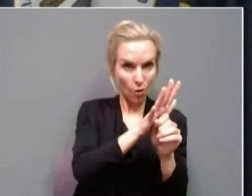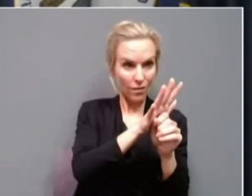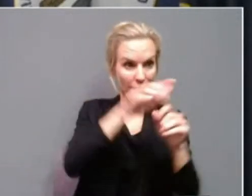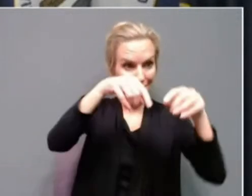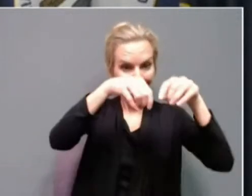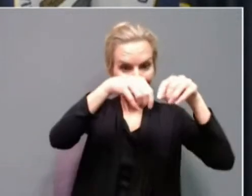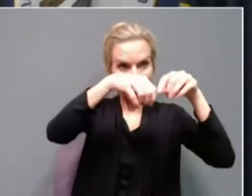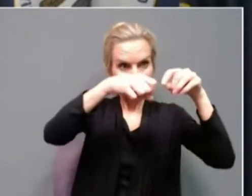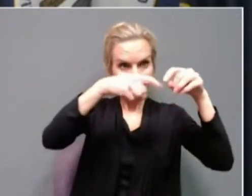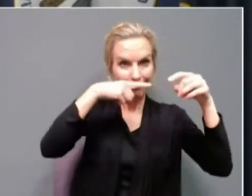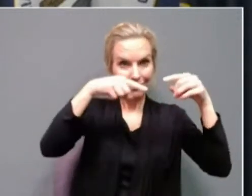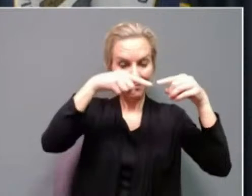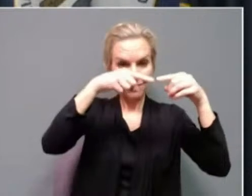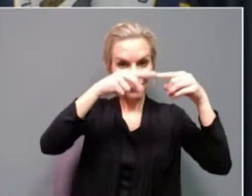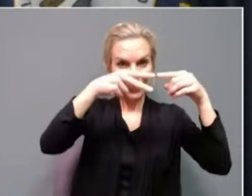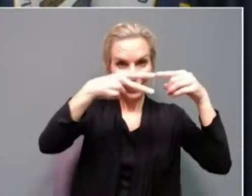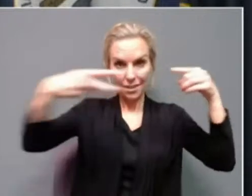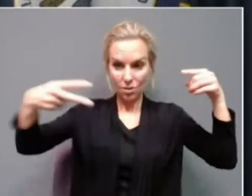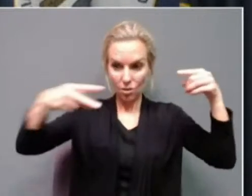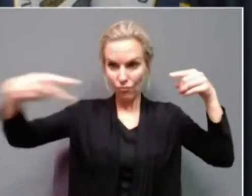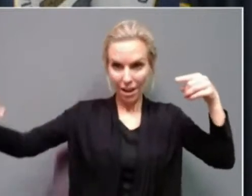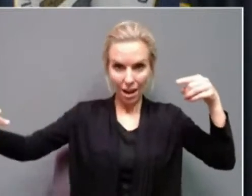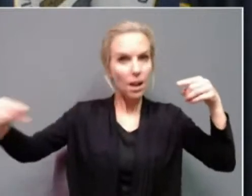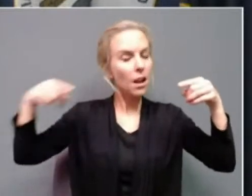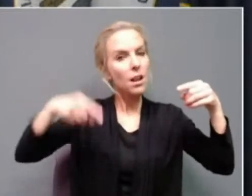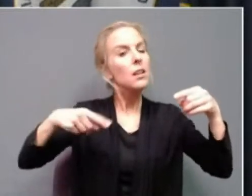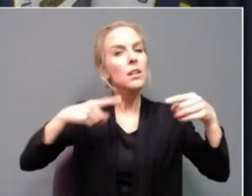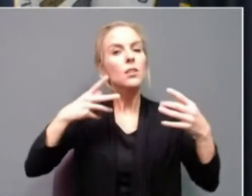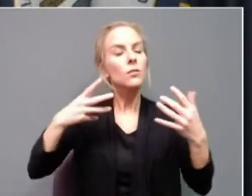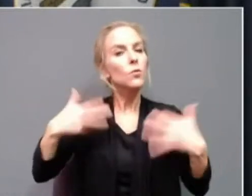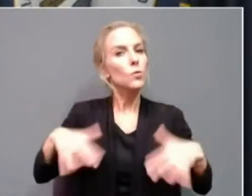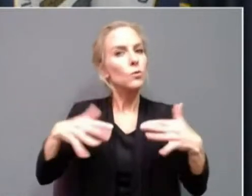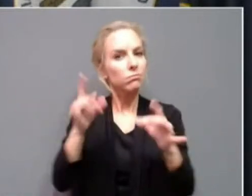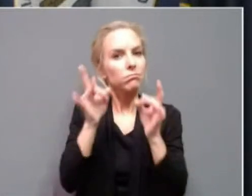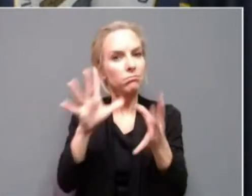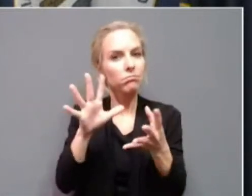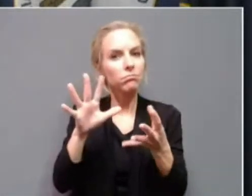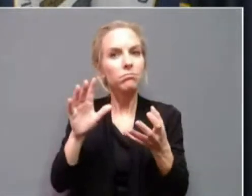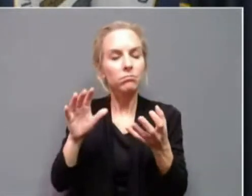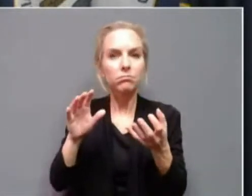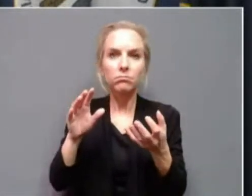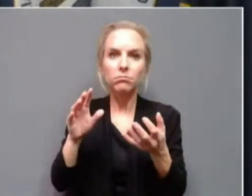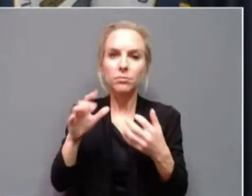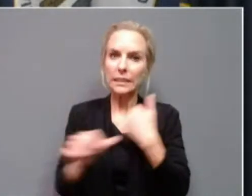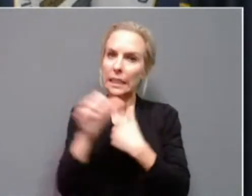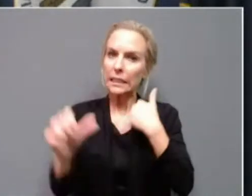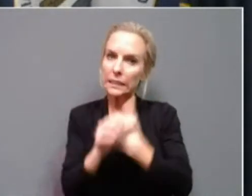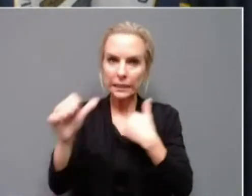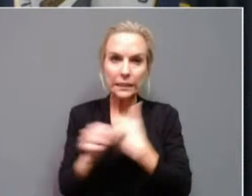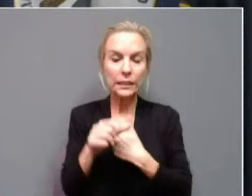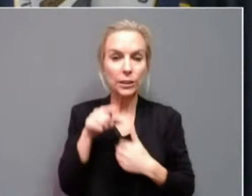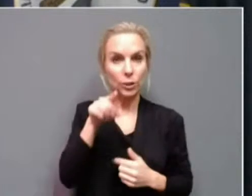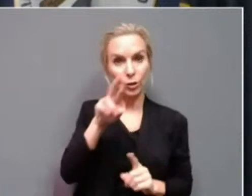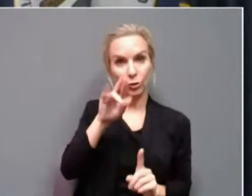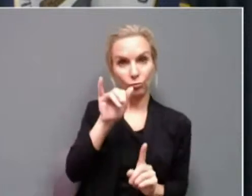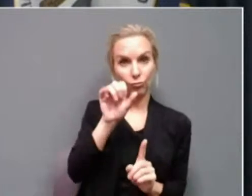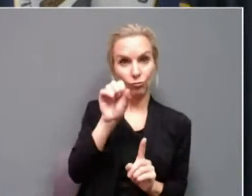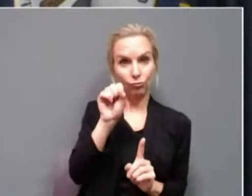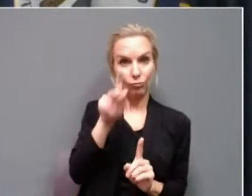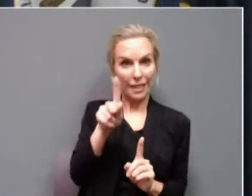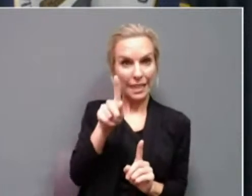are unvaccinated, you are at the greatest risk that you have been since the very start of this